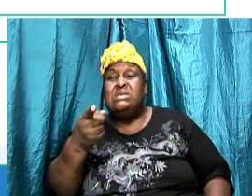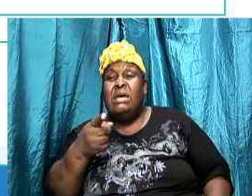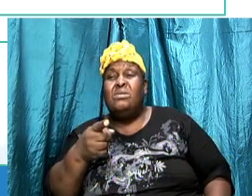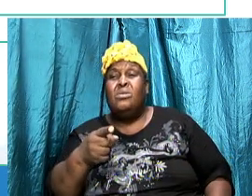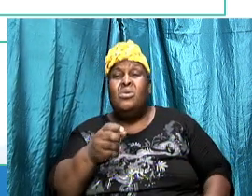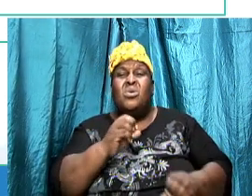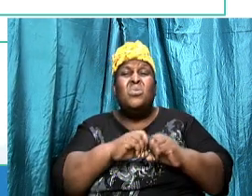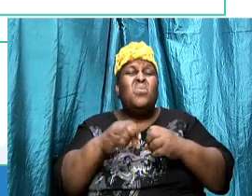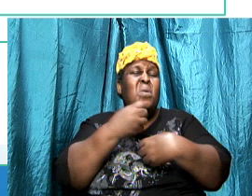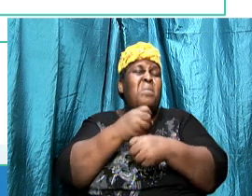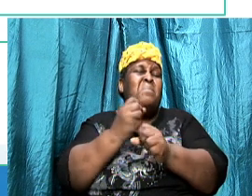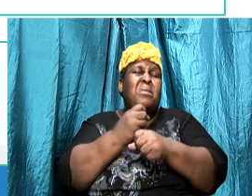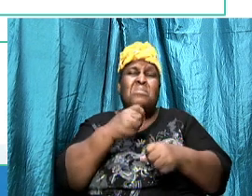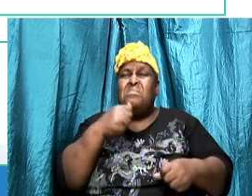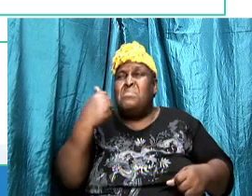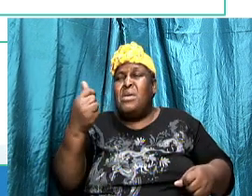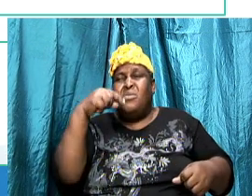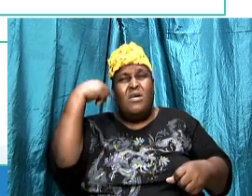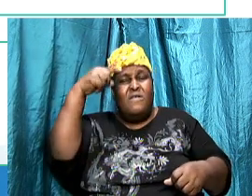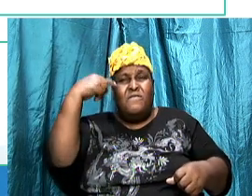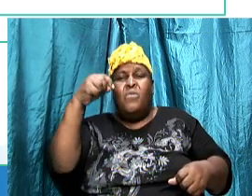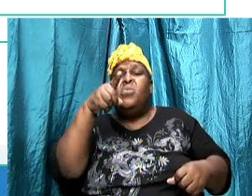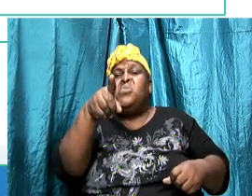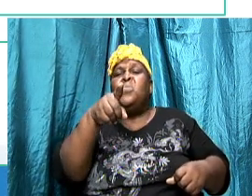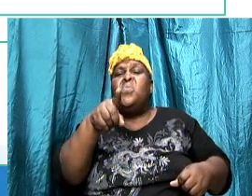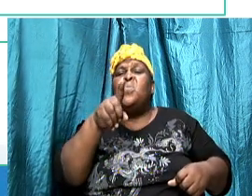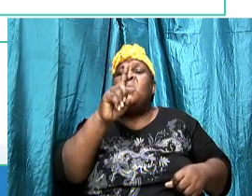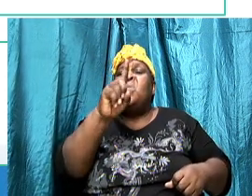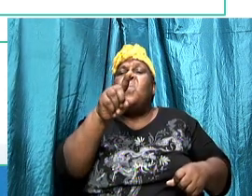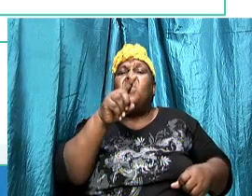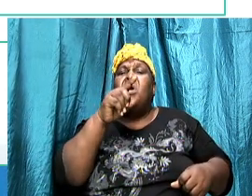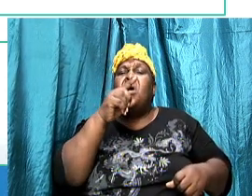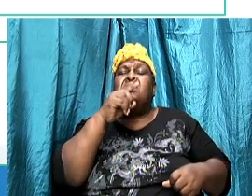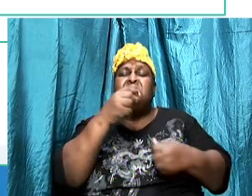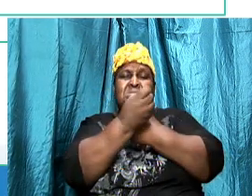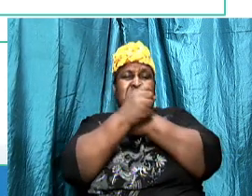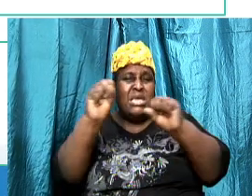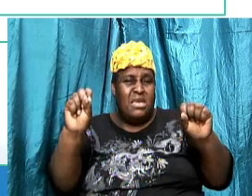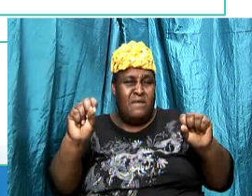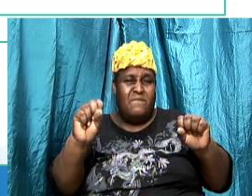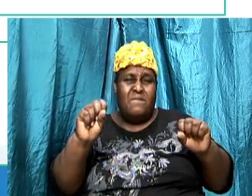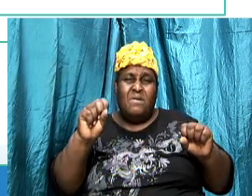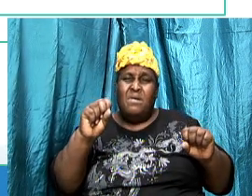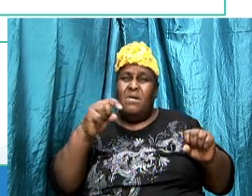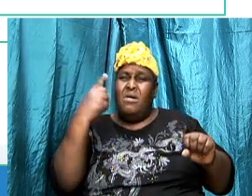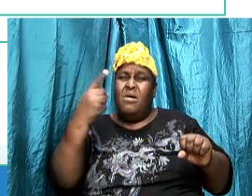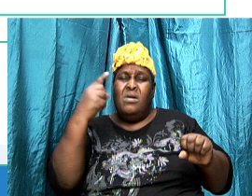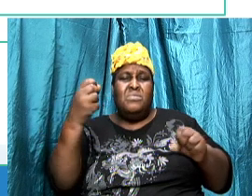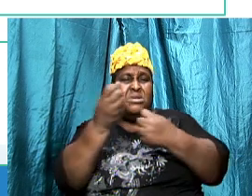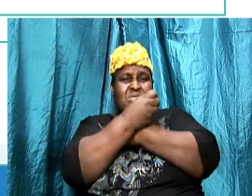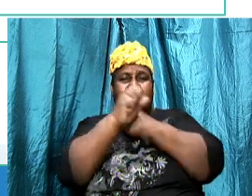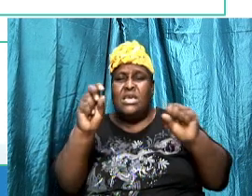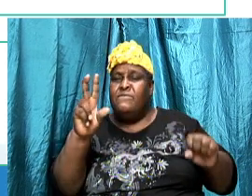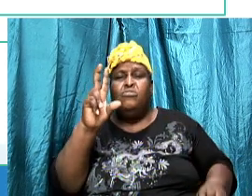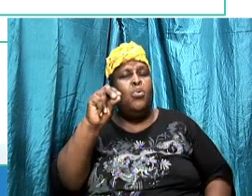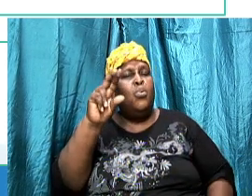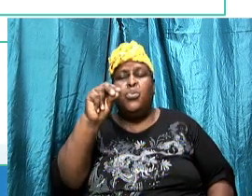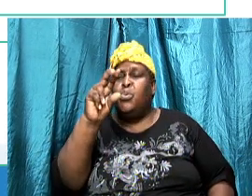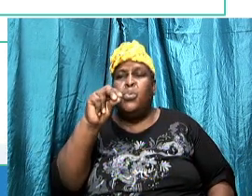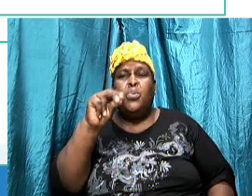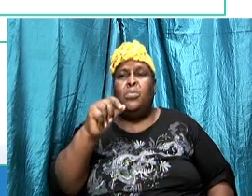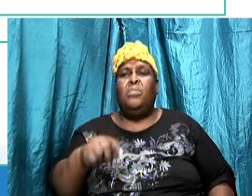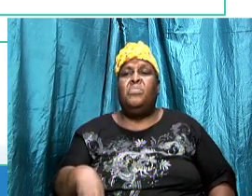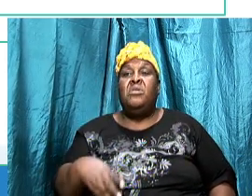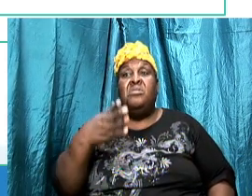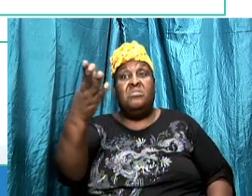don't let anybody fool you that once saved, you're always saved. No. Here we find that these folks